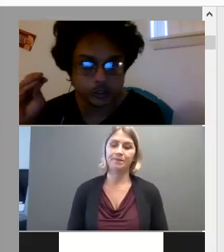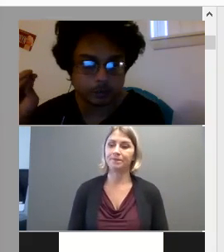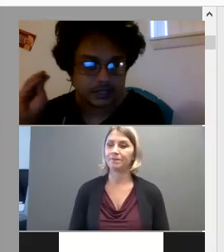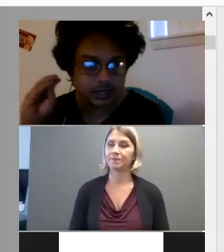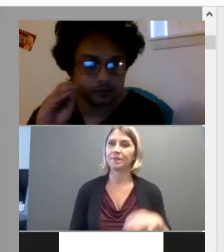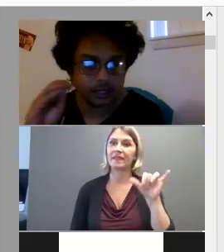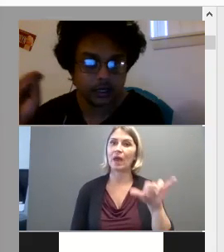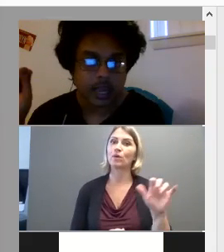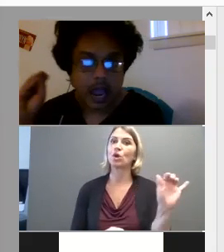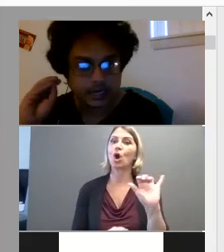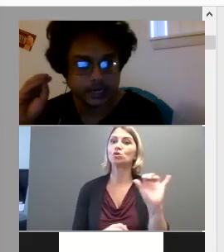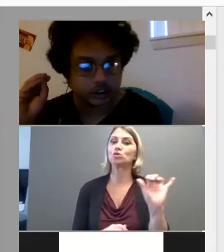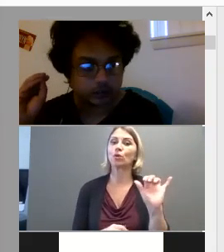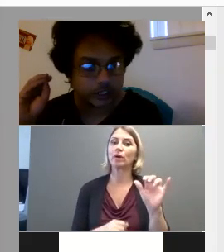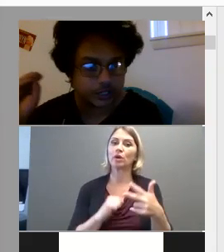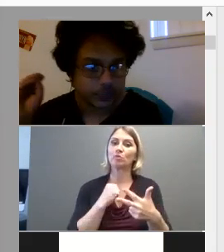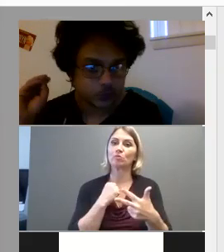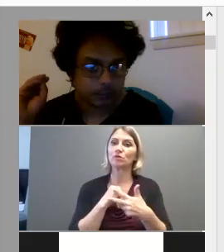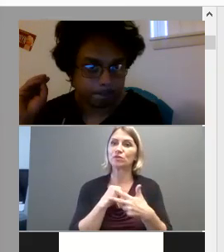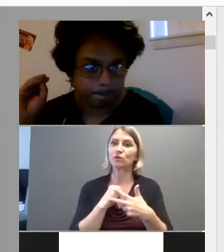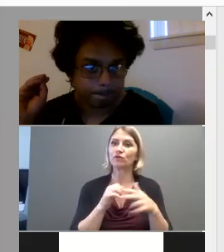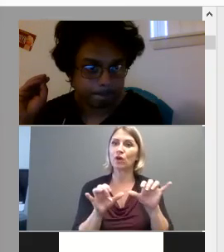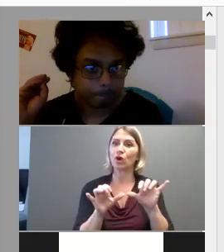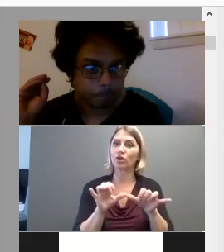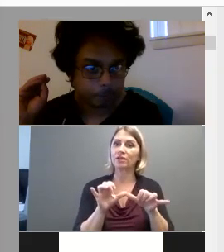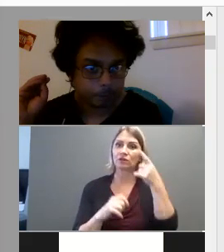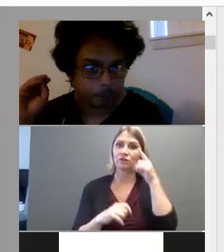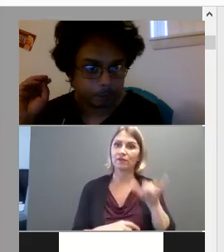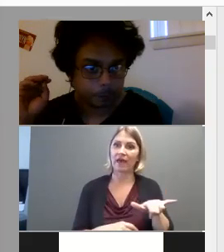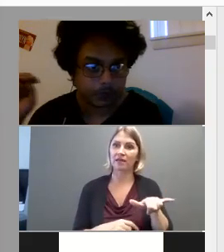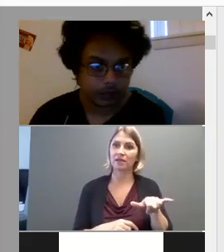That would also preserve the architecture of the tree as well.